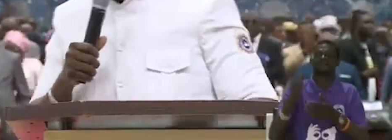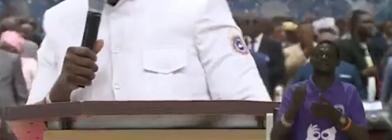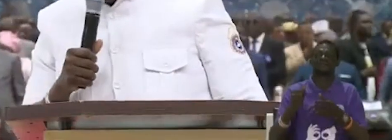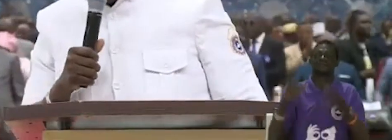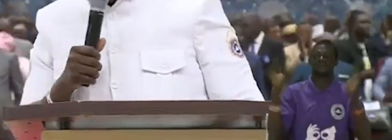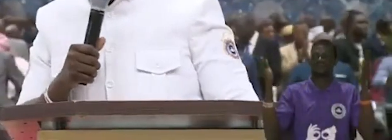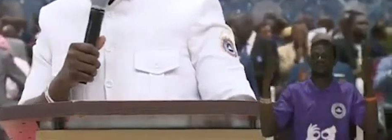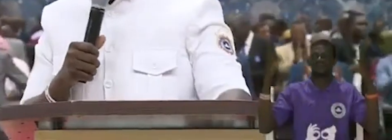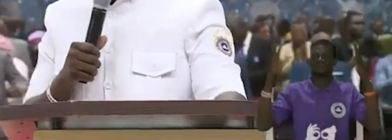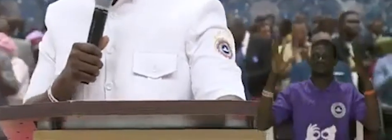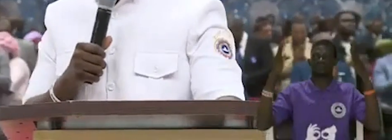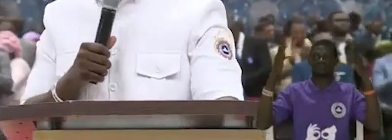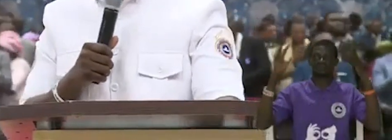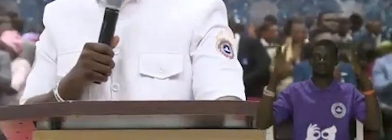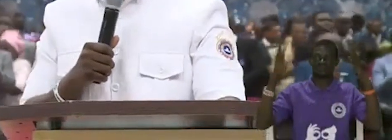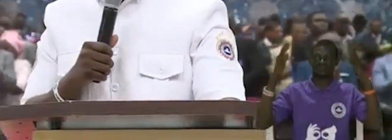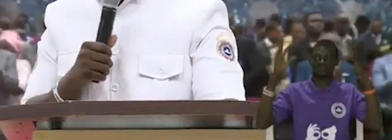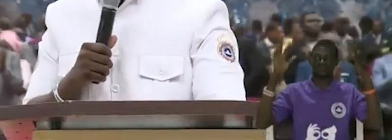Celebrate Jesus.